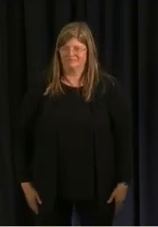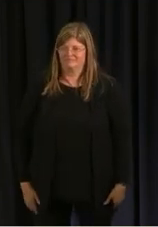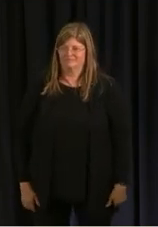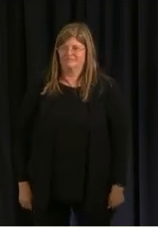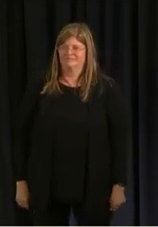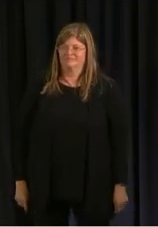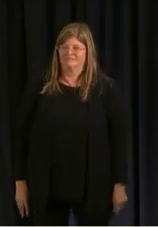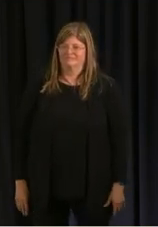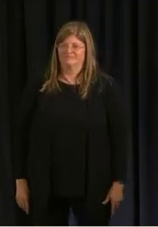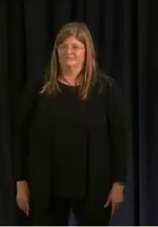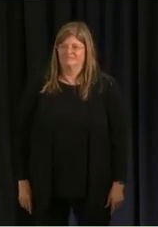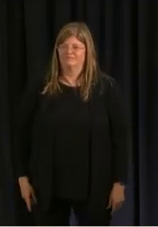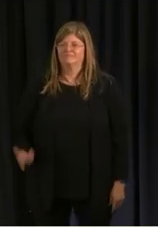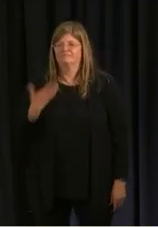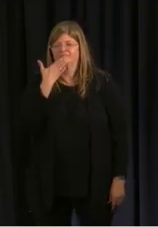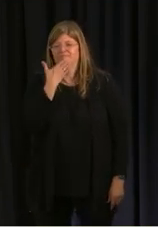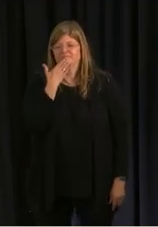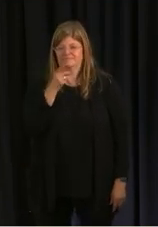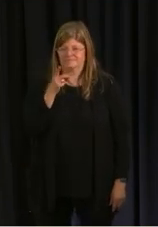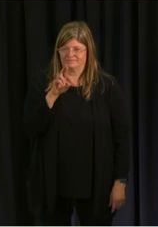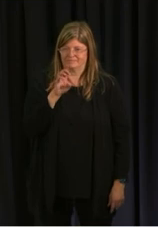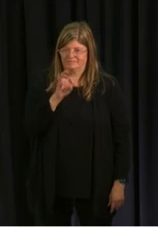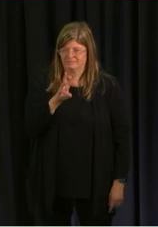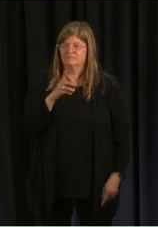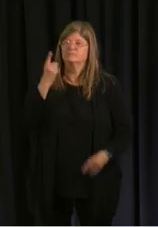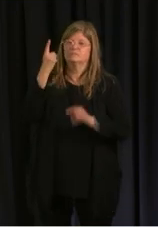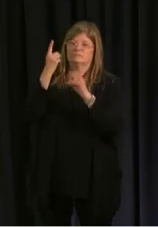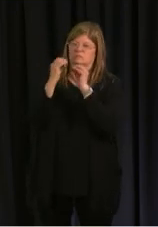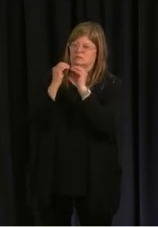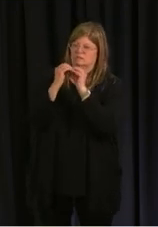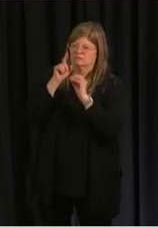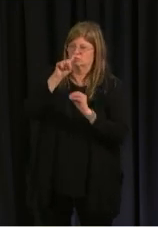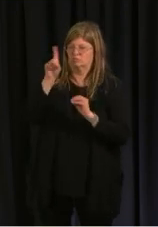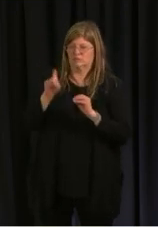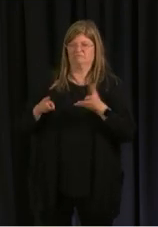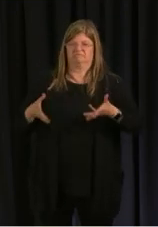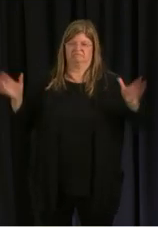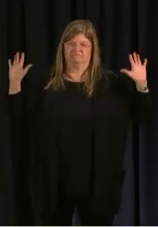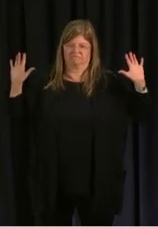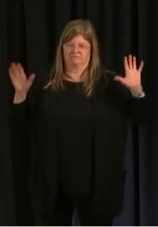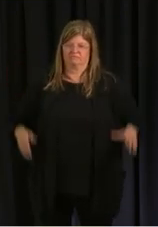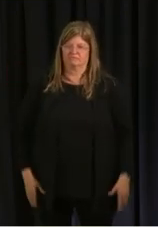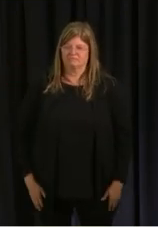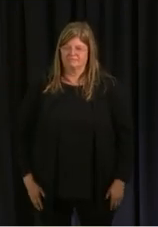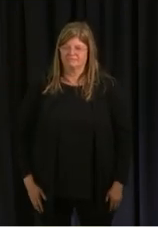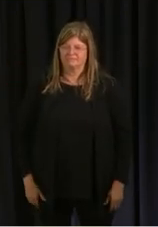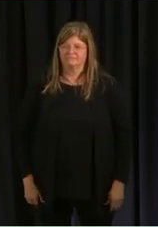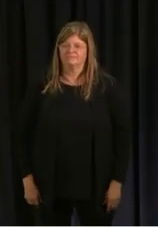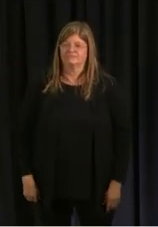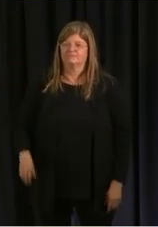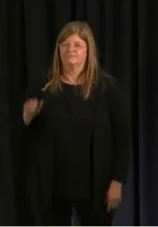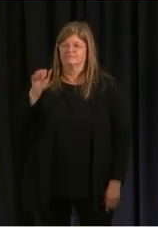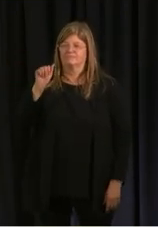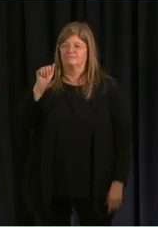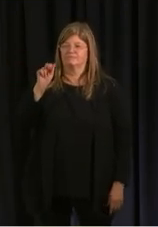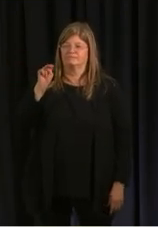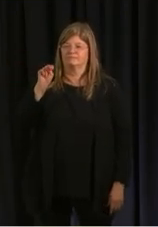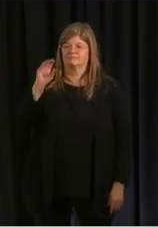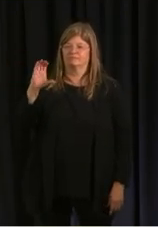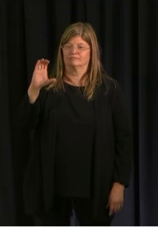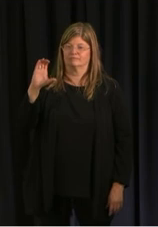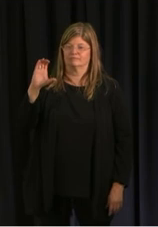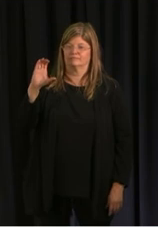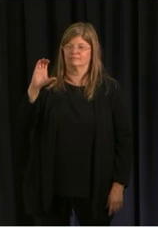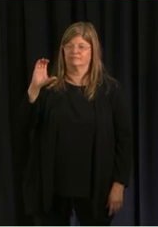Thank you, Dr. Shaw. We have time for just one more question. We're going to go to ANC Commissioner Layla Bonnet. Commissioner Layla, your line is